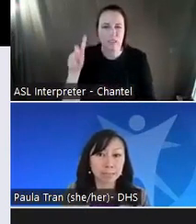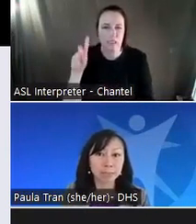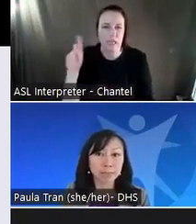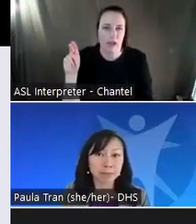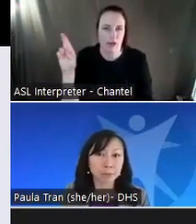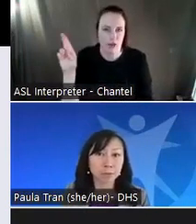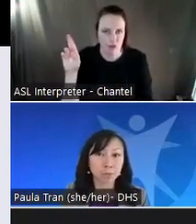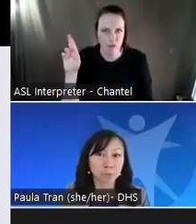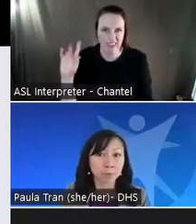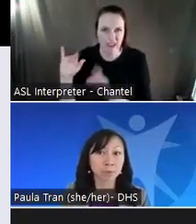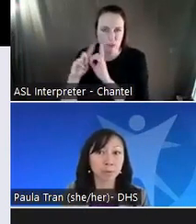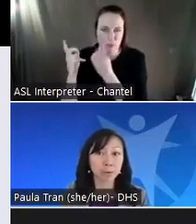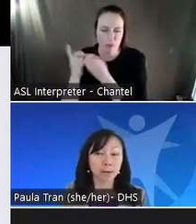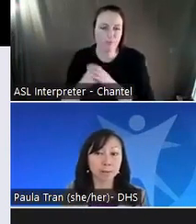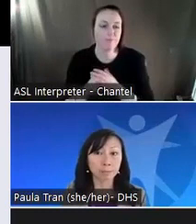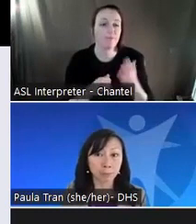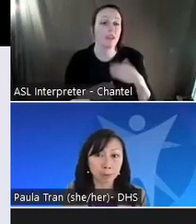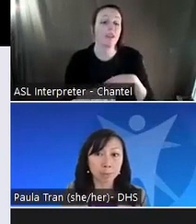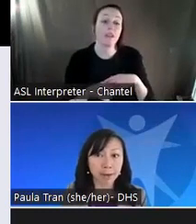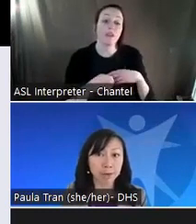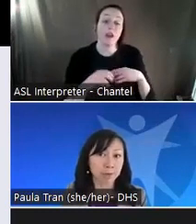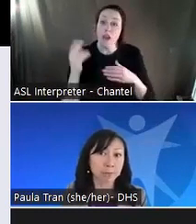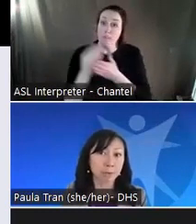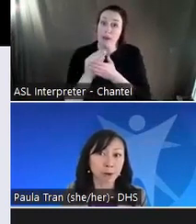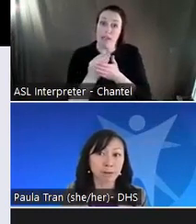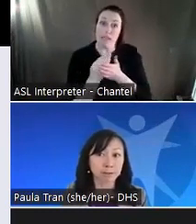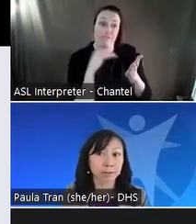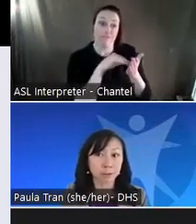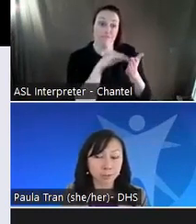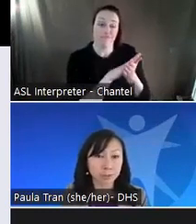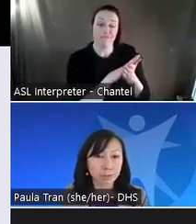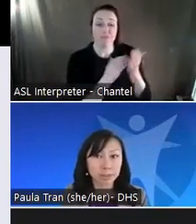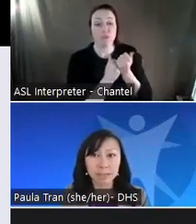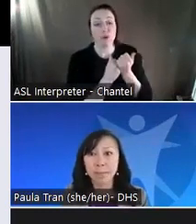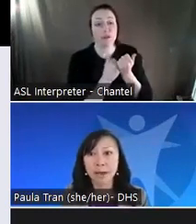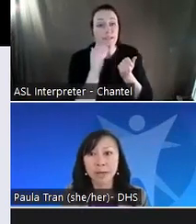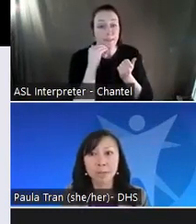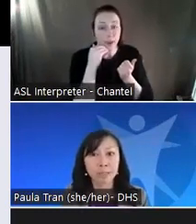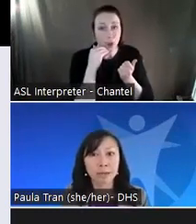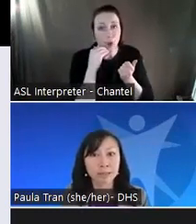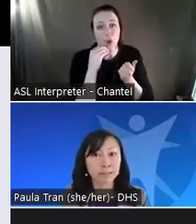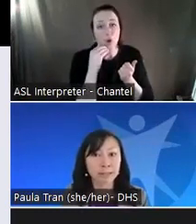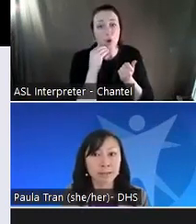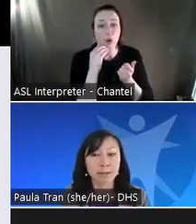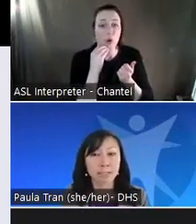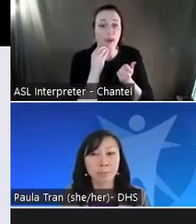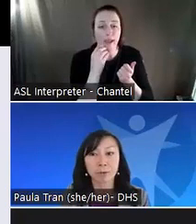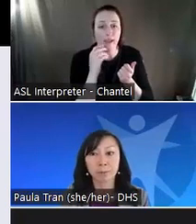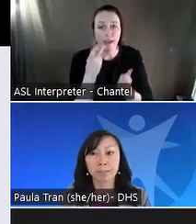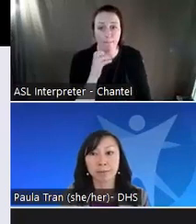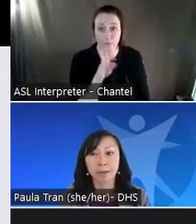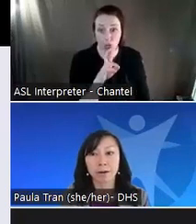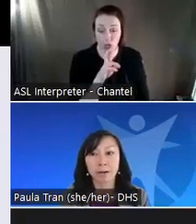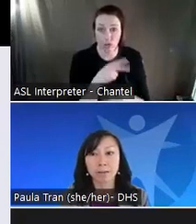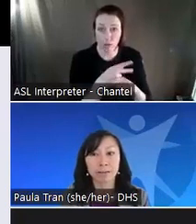are investments to support reform tobacco and vapor product sale and use. Tobacco is Wisconsin's leading cause of